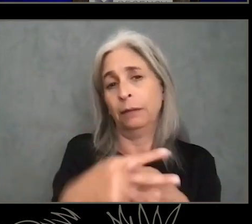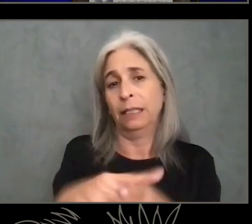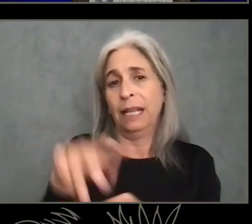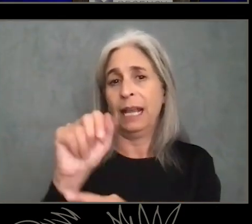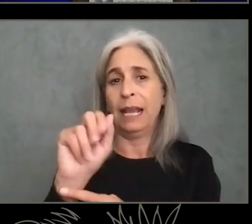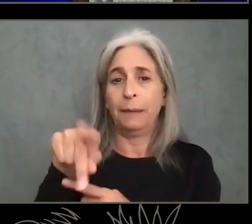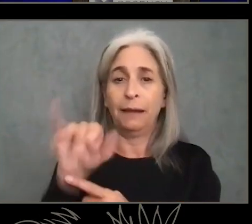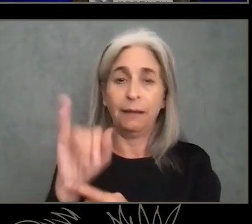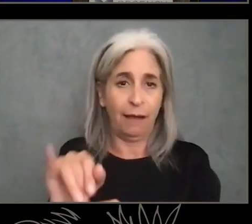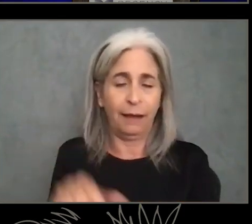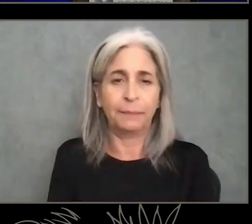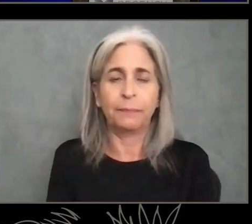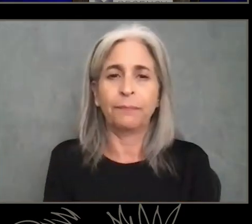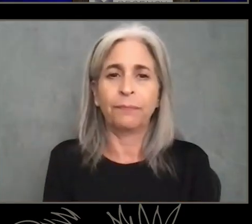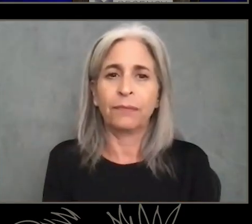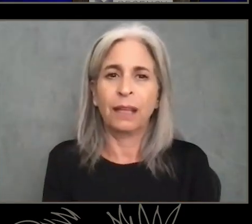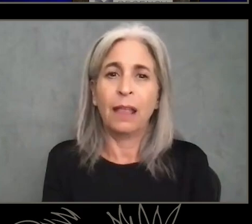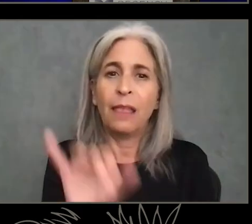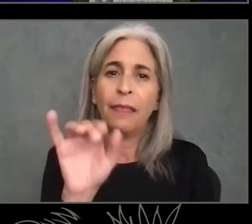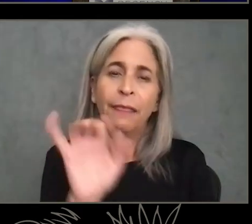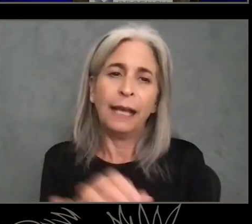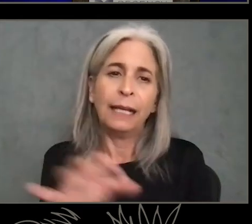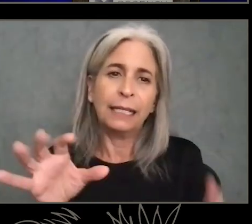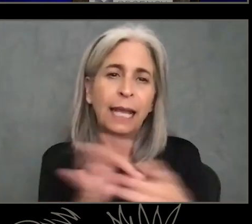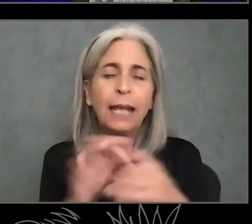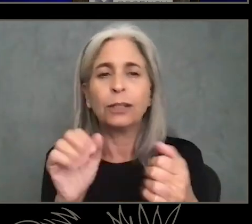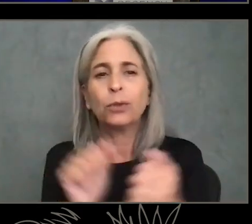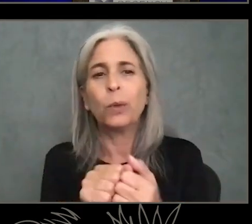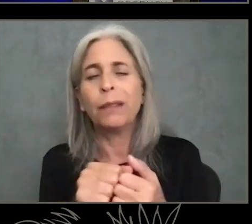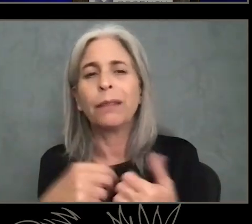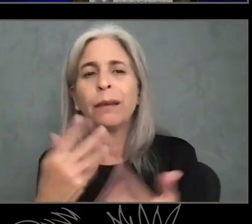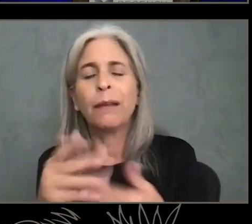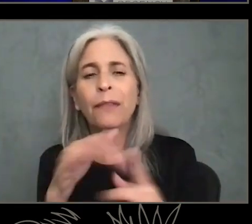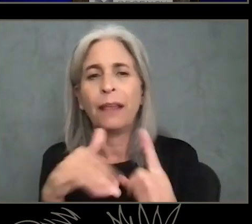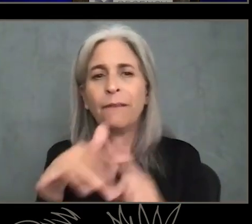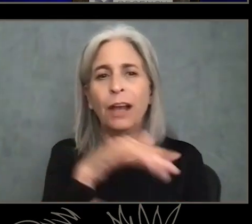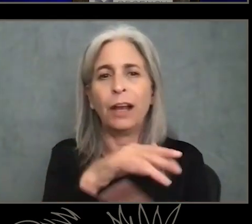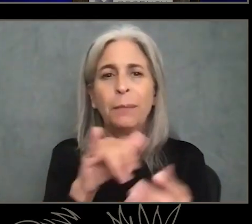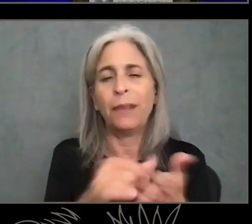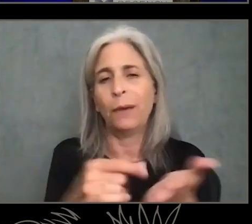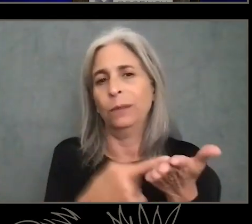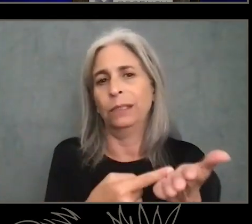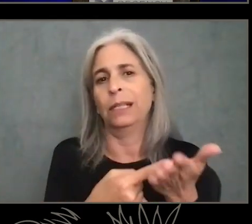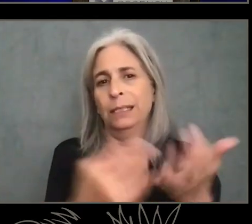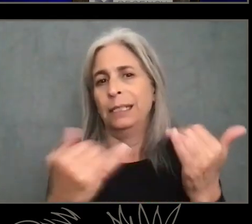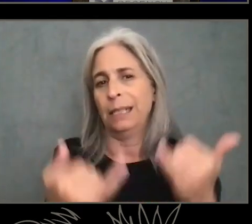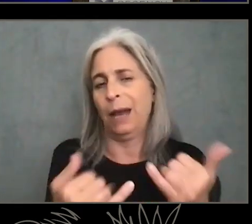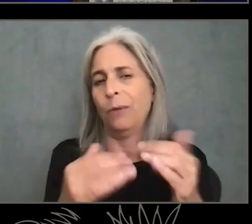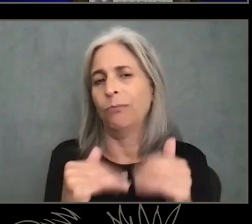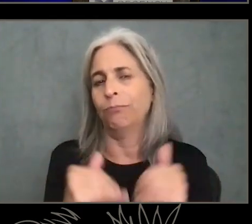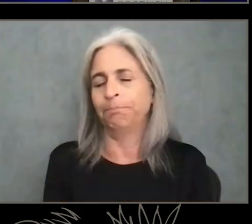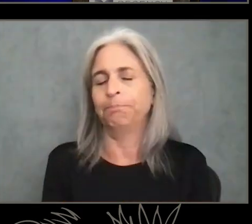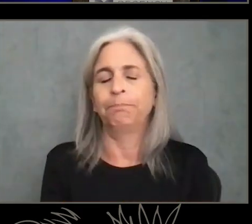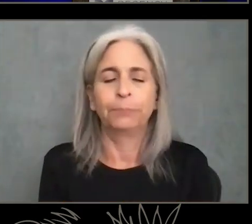API, which this kind of ties into the environments that we'll talk about here soon.